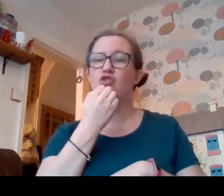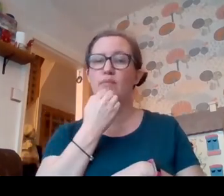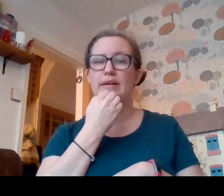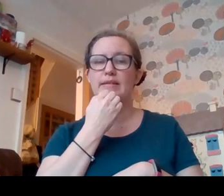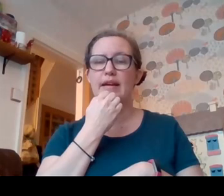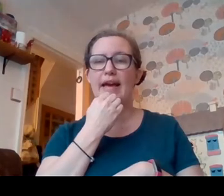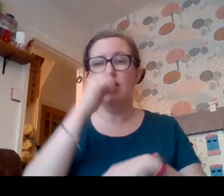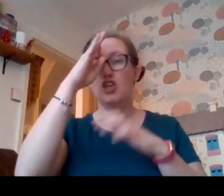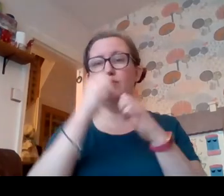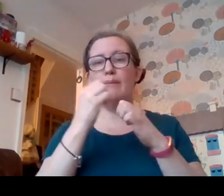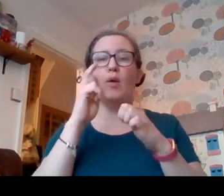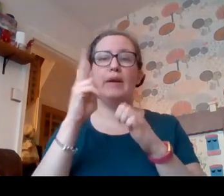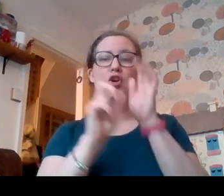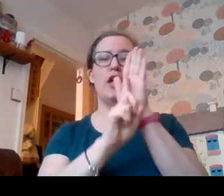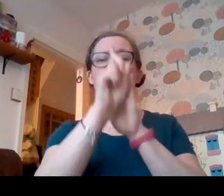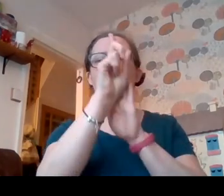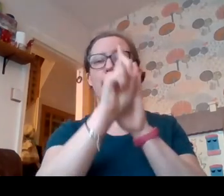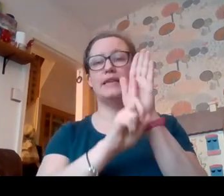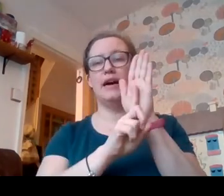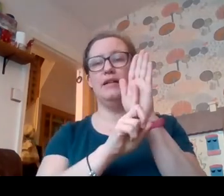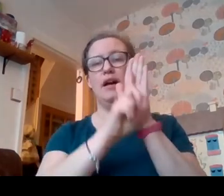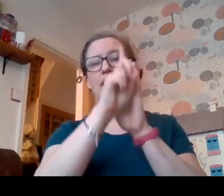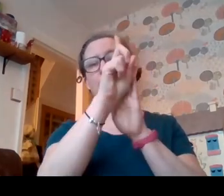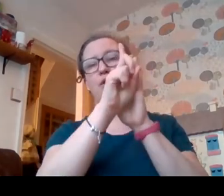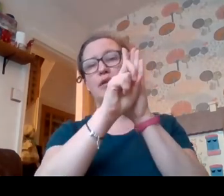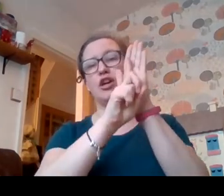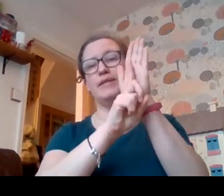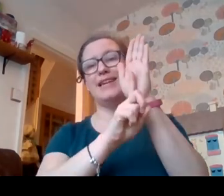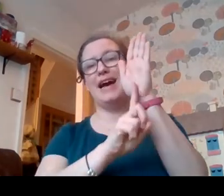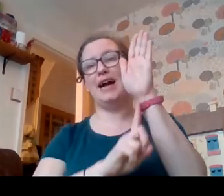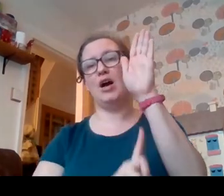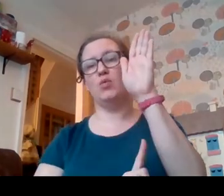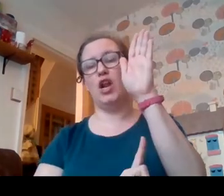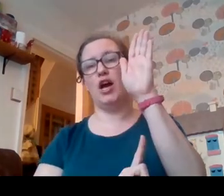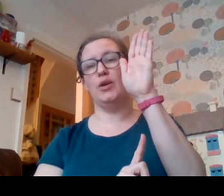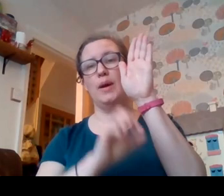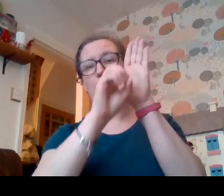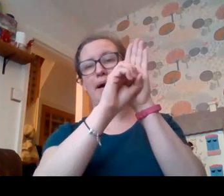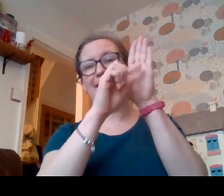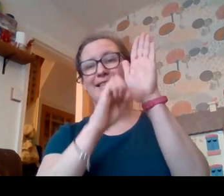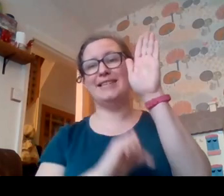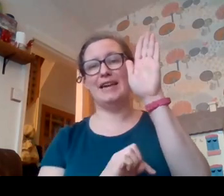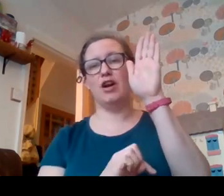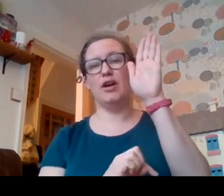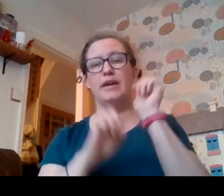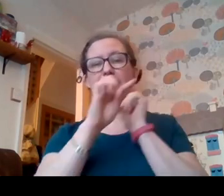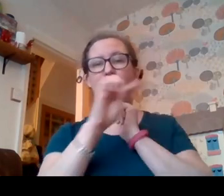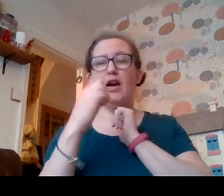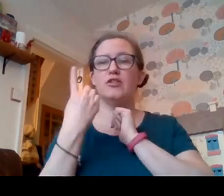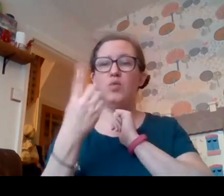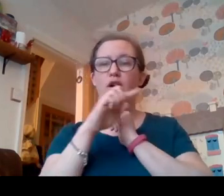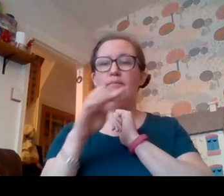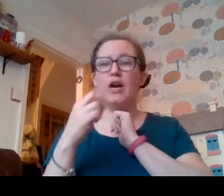negative numbers. Okay, do you remember when we look at a thermometer and the thermometer goes down low past 0,